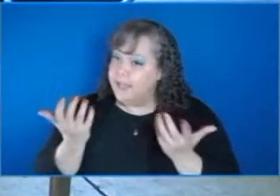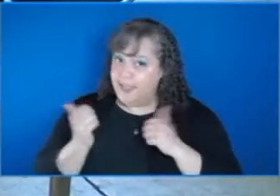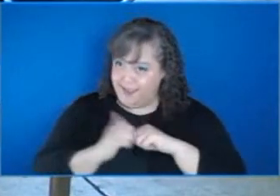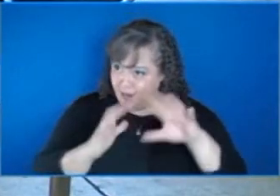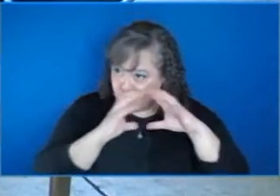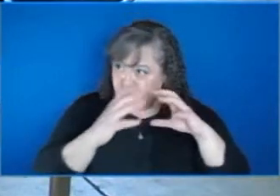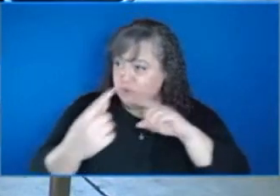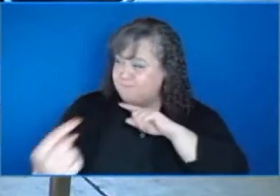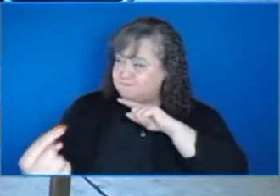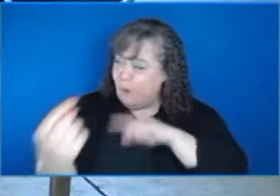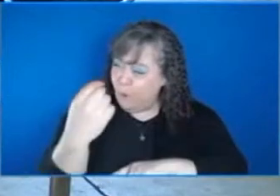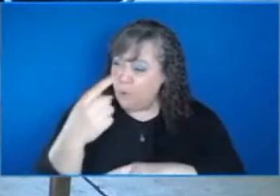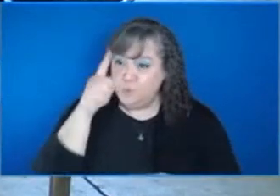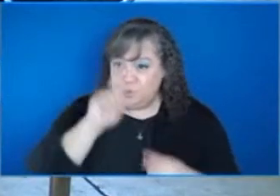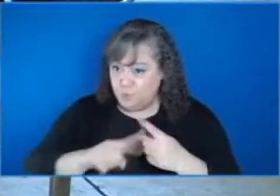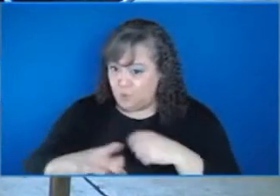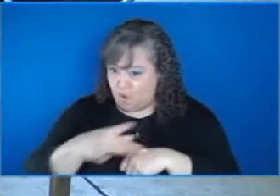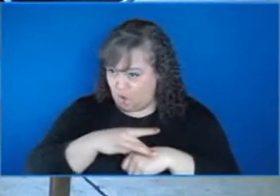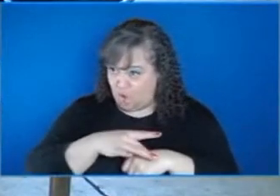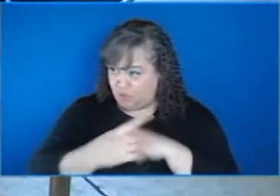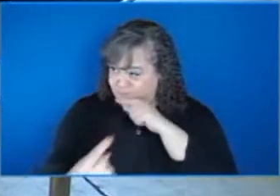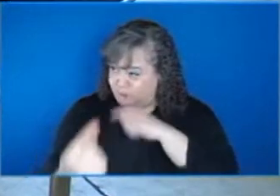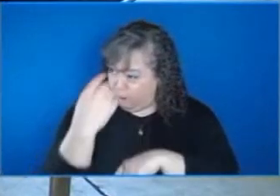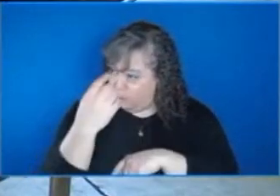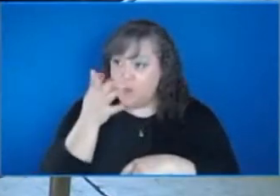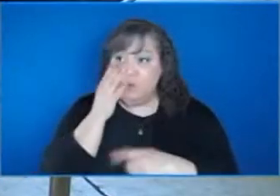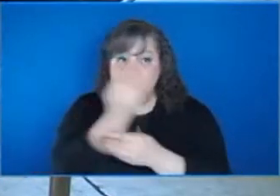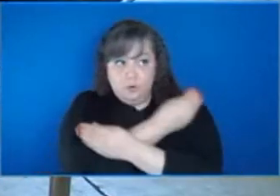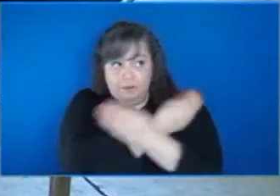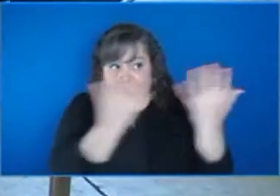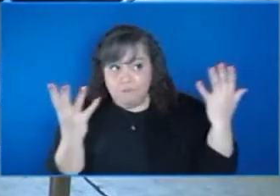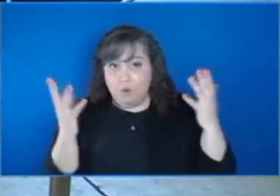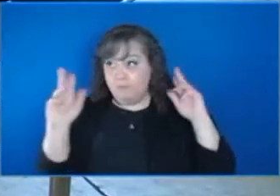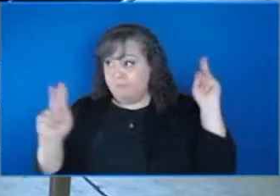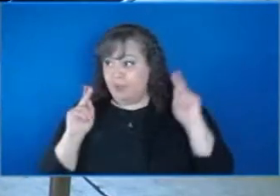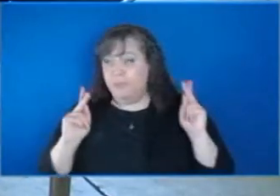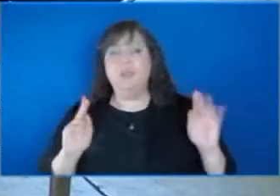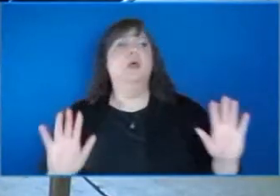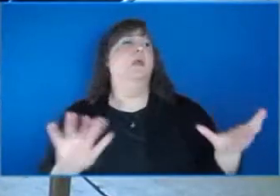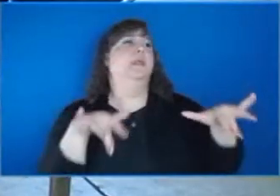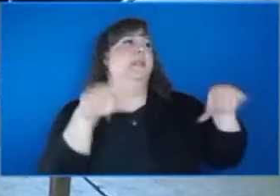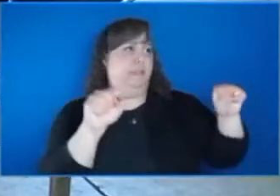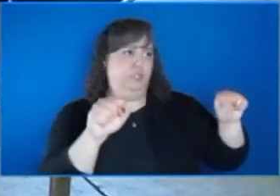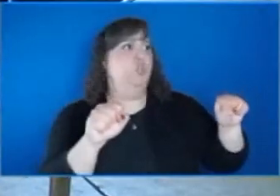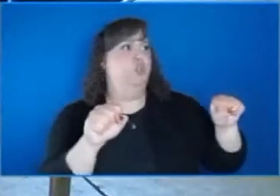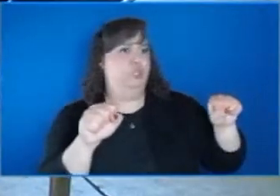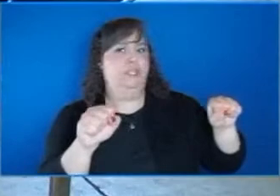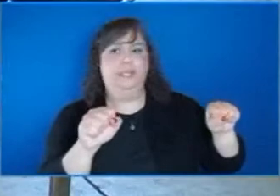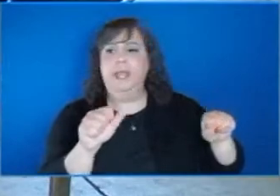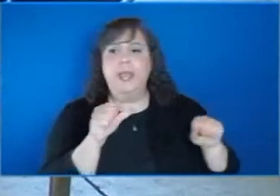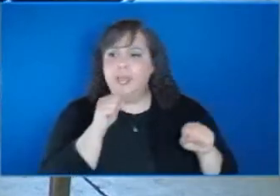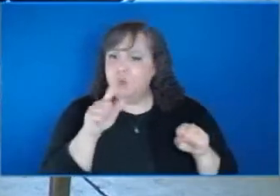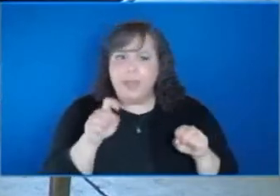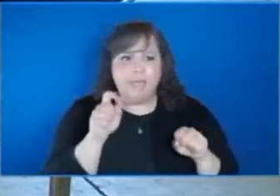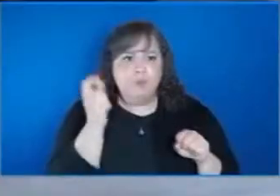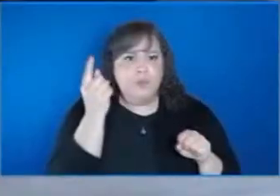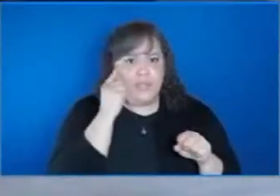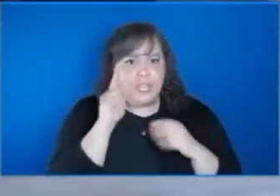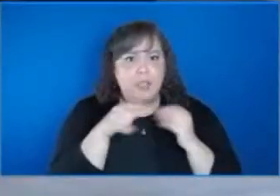for Earth, would you inform the public? Absolutely. Also, I don't even have to think about that one. We